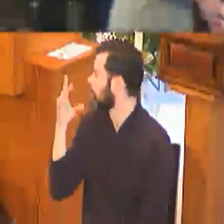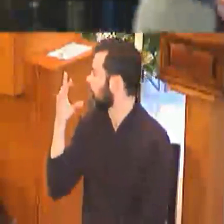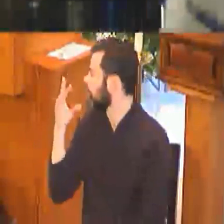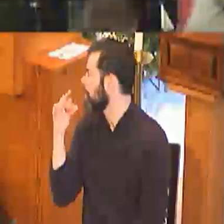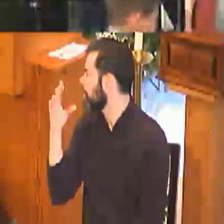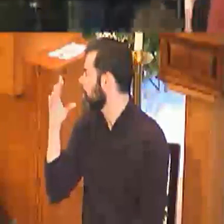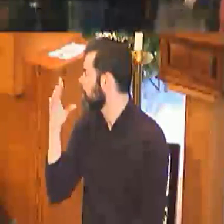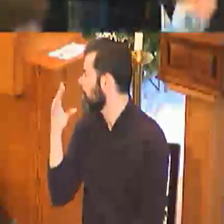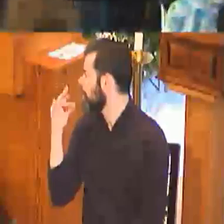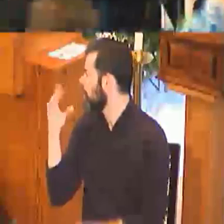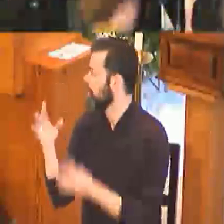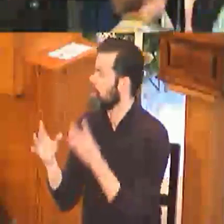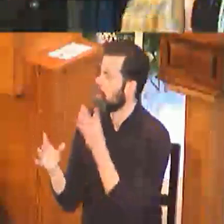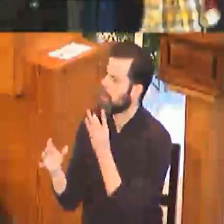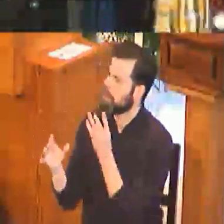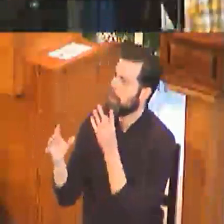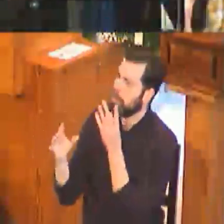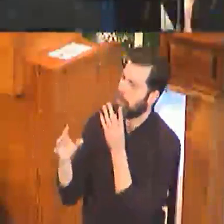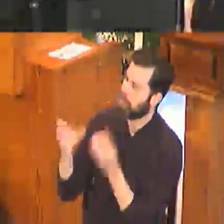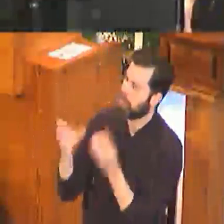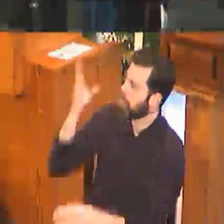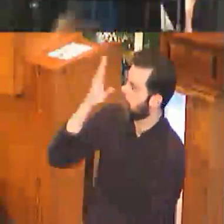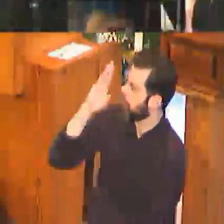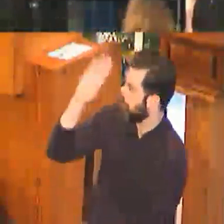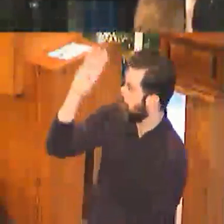the light, in the light, in the